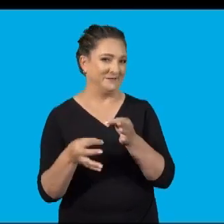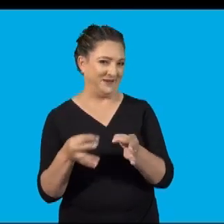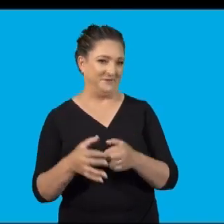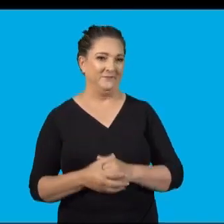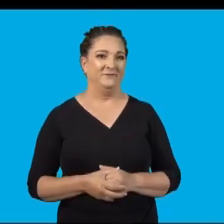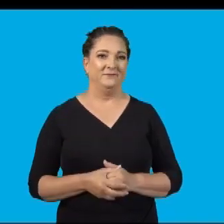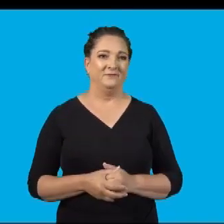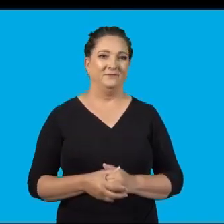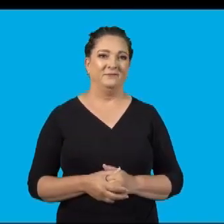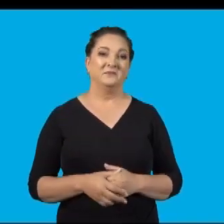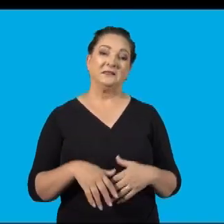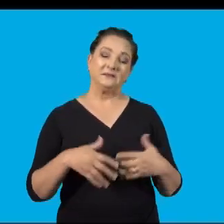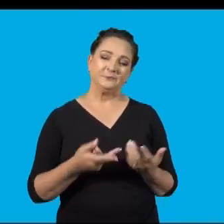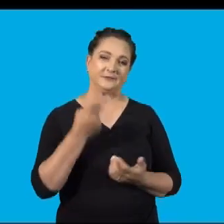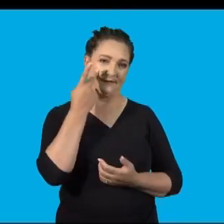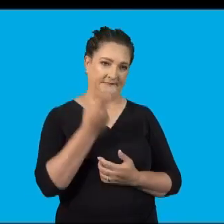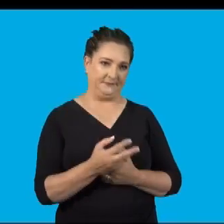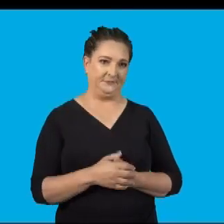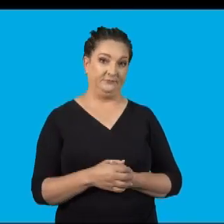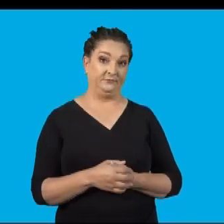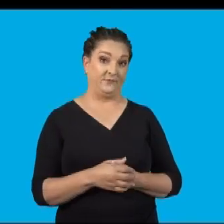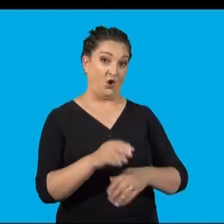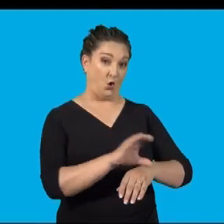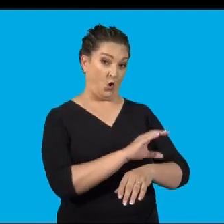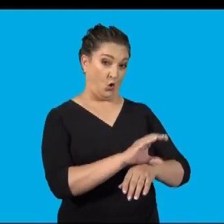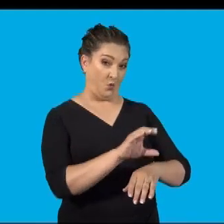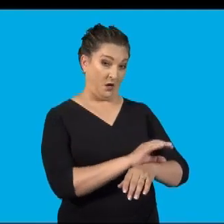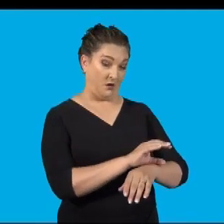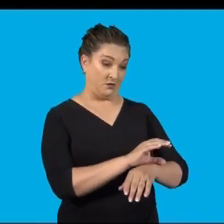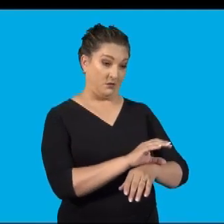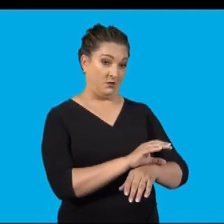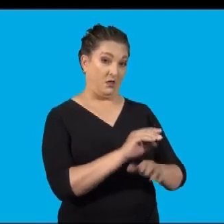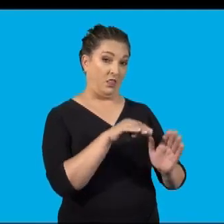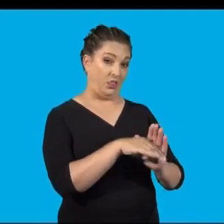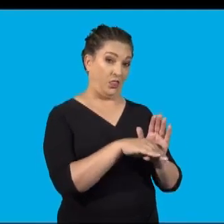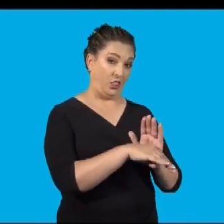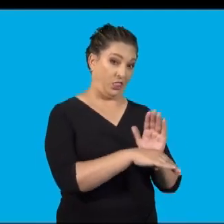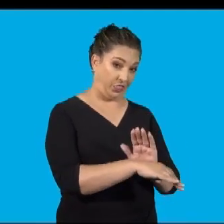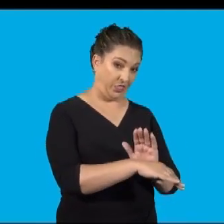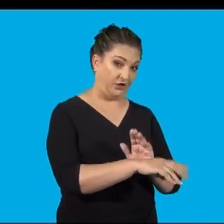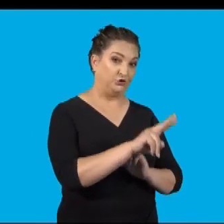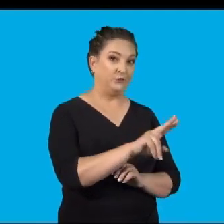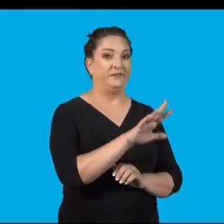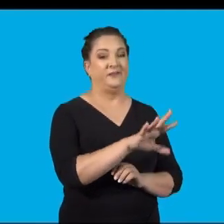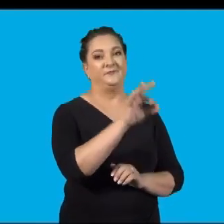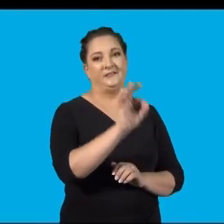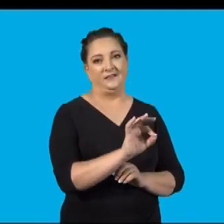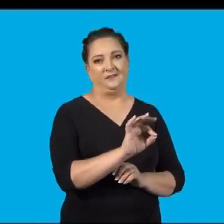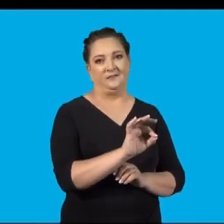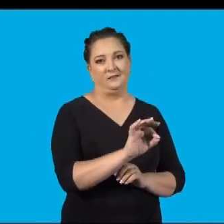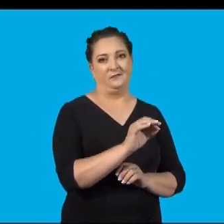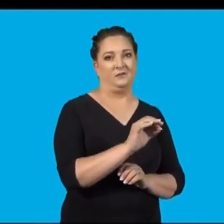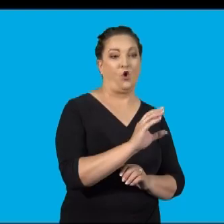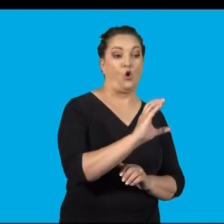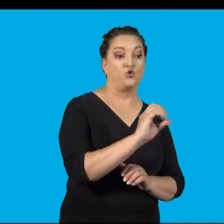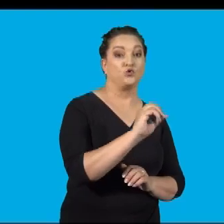your explanation. Okay, so let's go and see. On the computers, computers are depreciated at 25% on